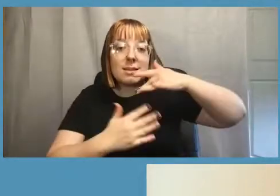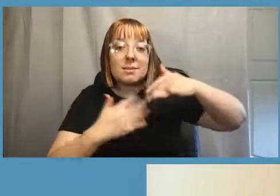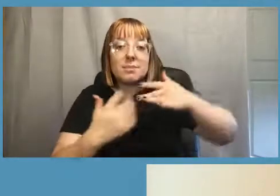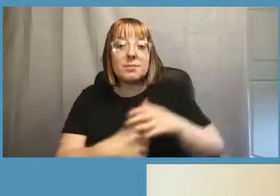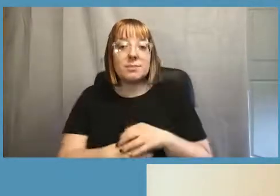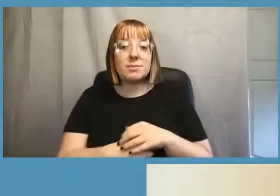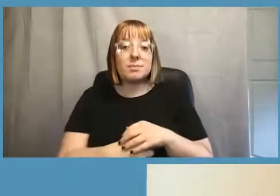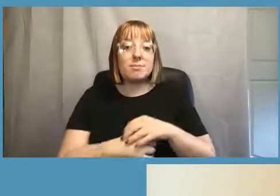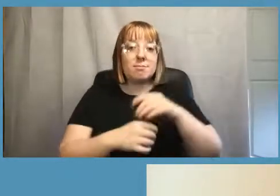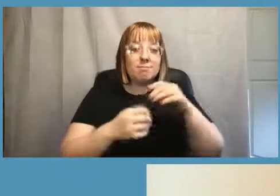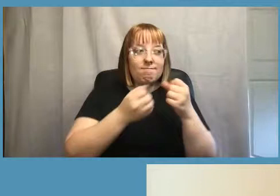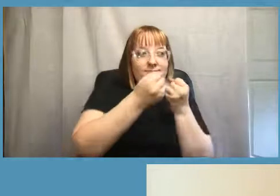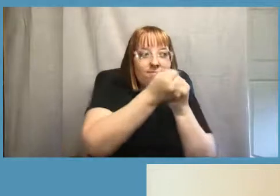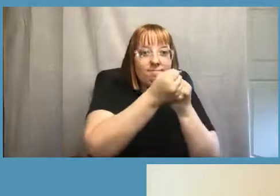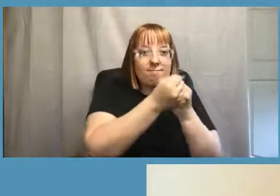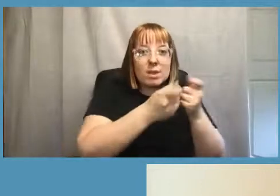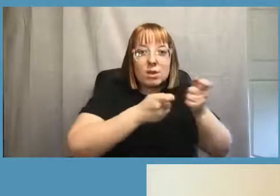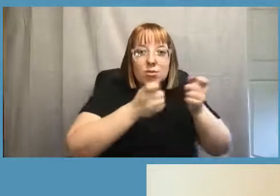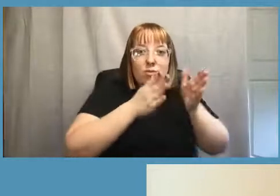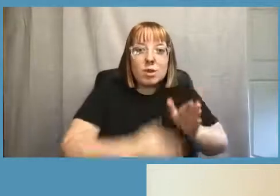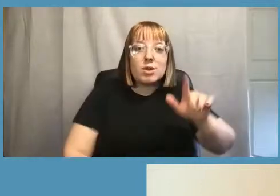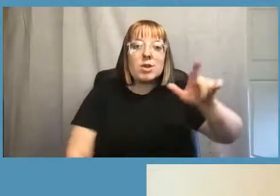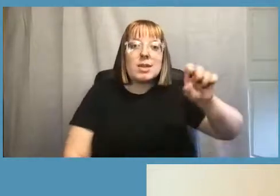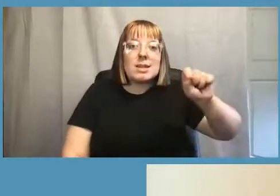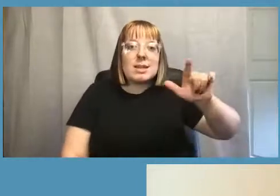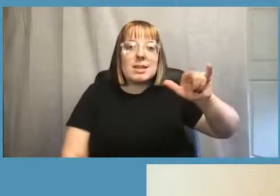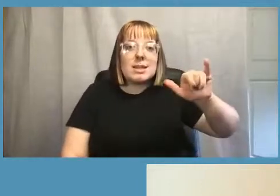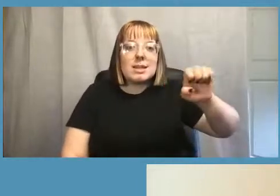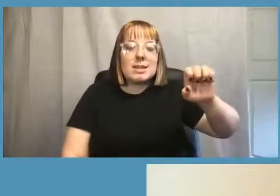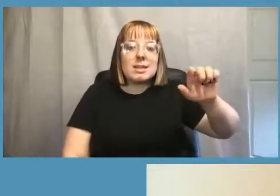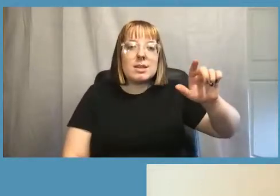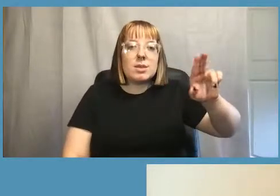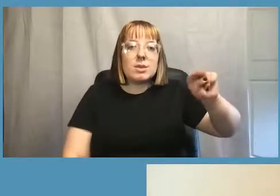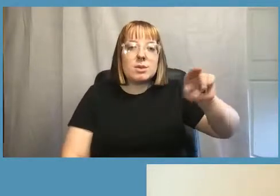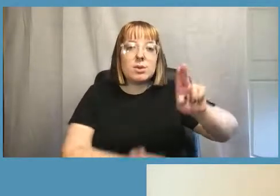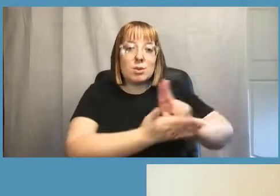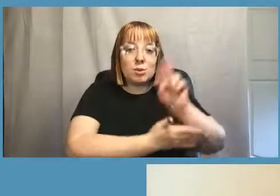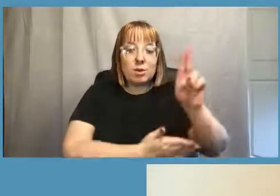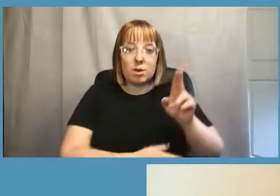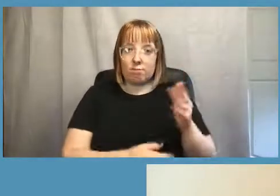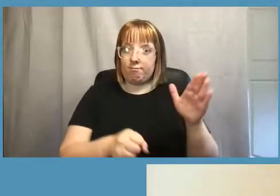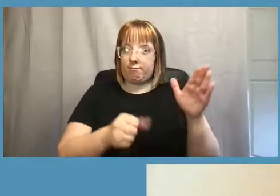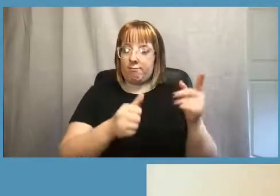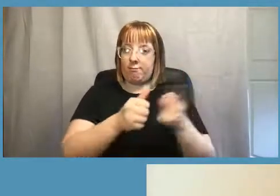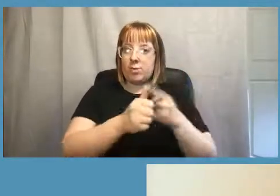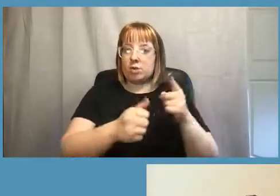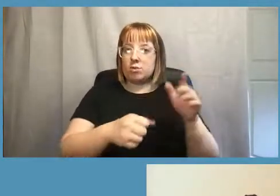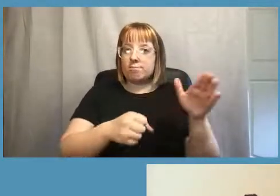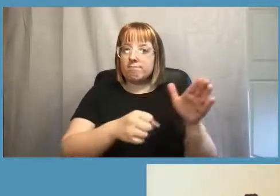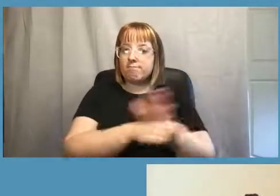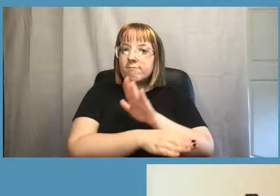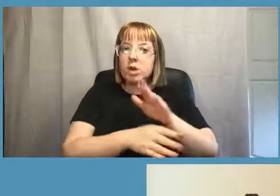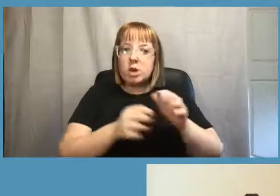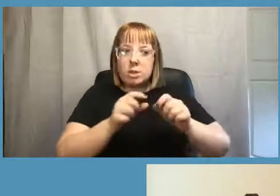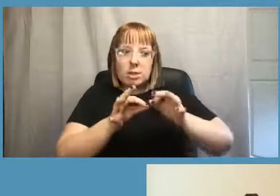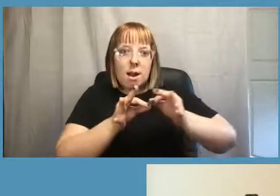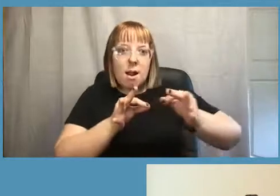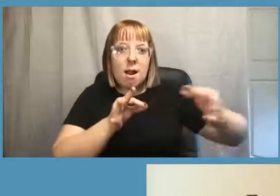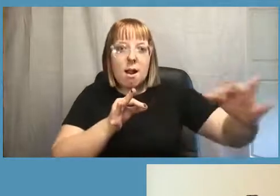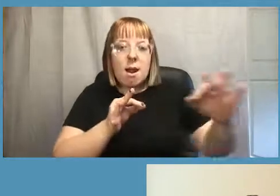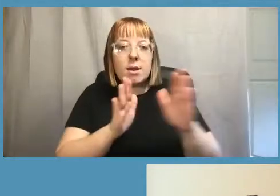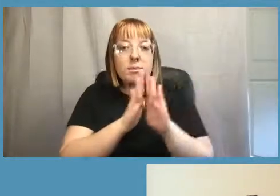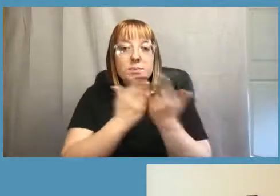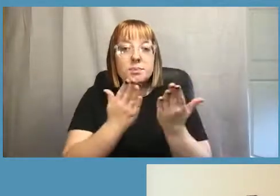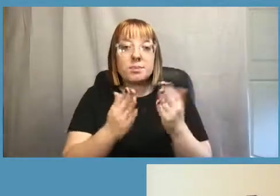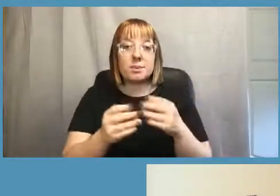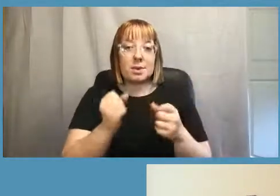STEAM Learning Lab at Leslie University. Her first full-length book, Techno-Vernacular Creativity and Innovation, was